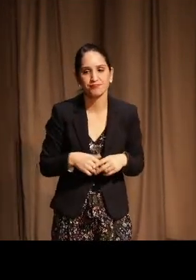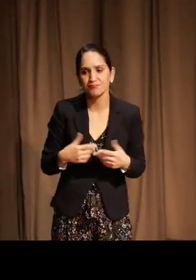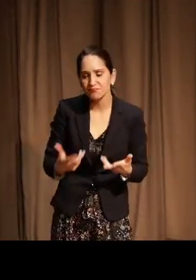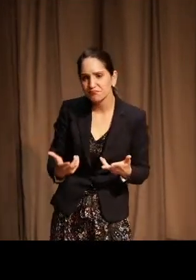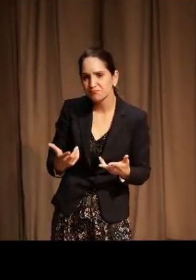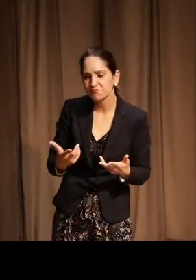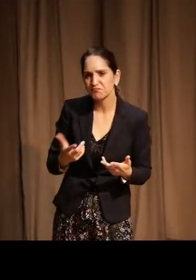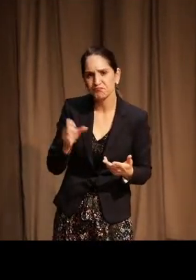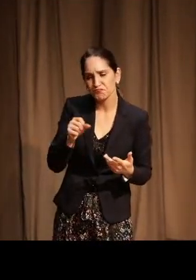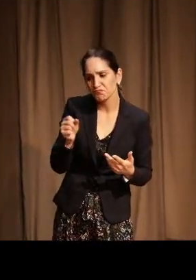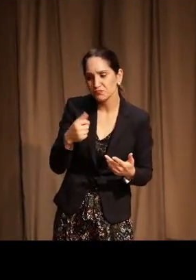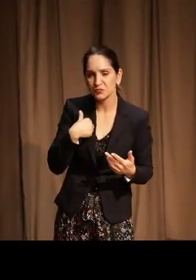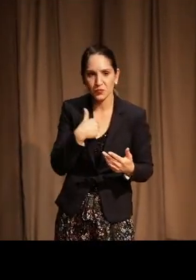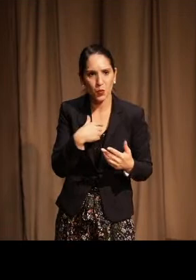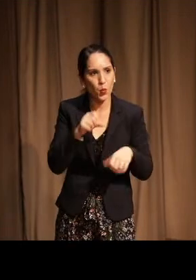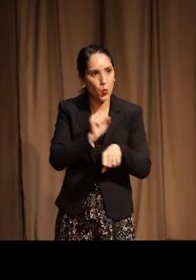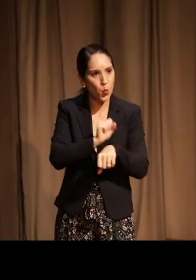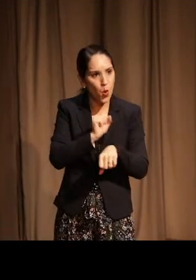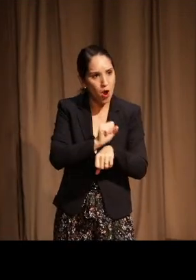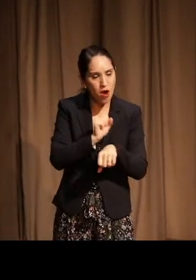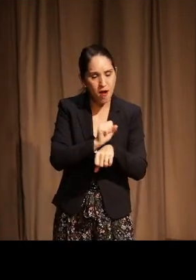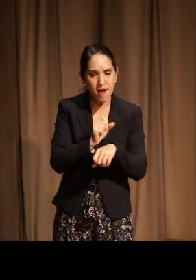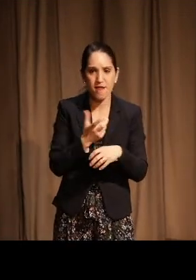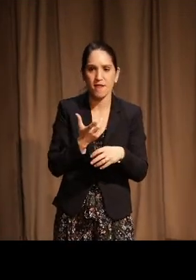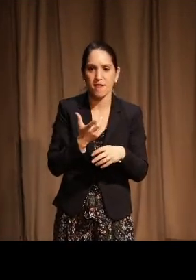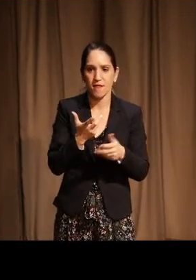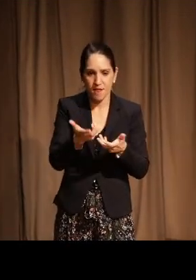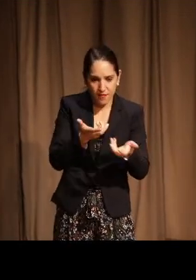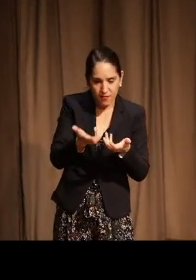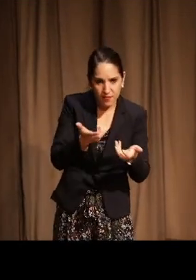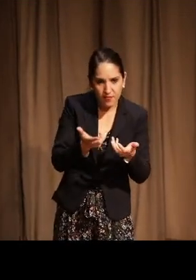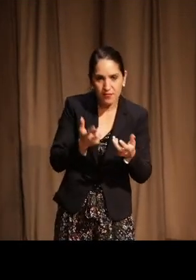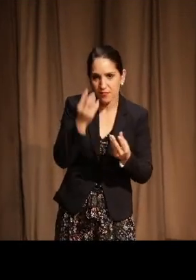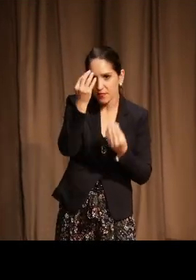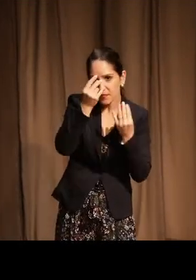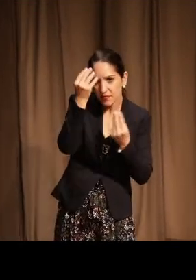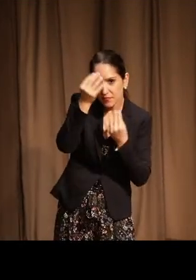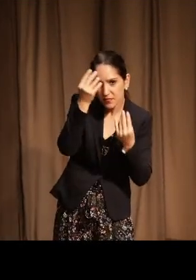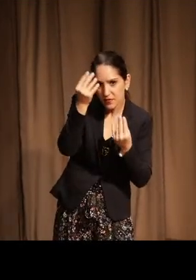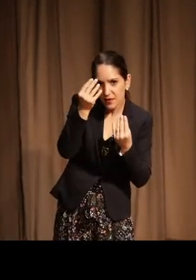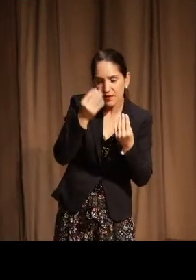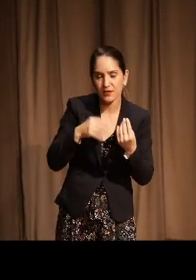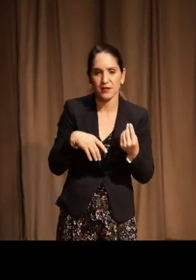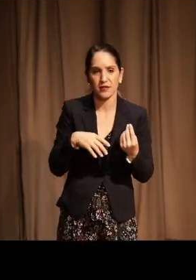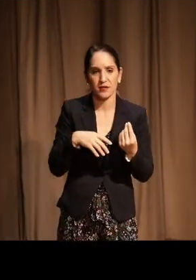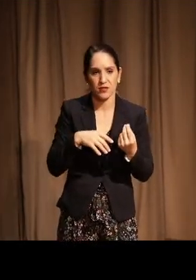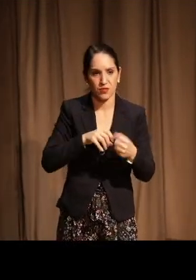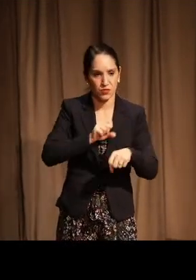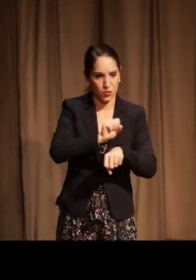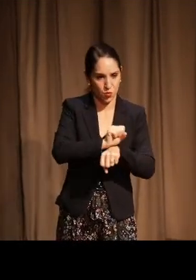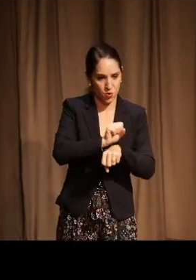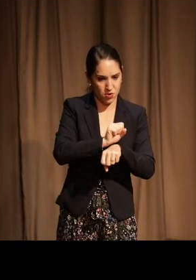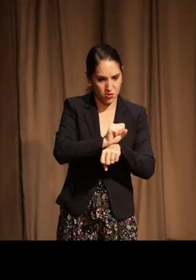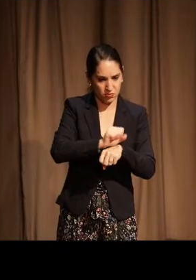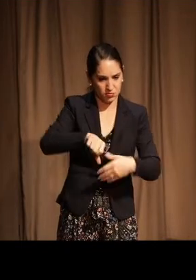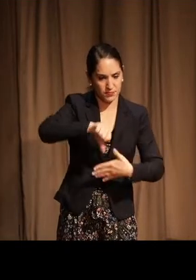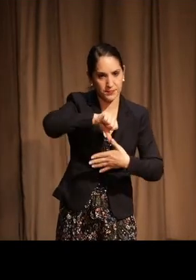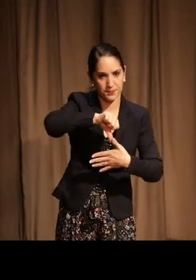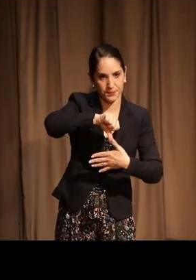yeah, we work about this, thinking about the main work, the South American